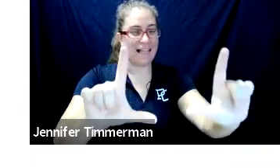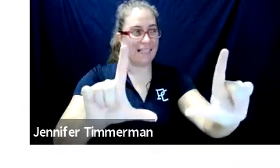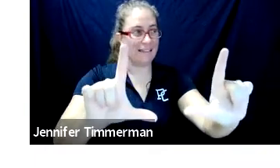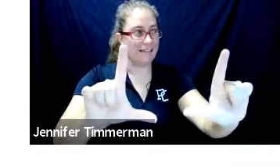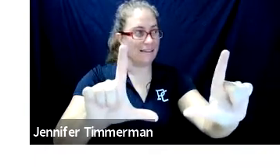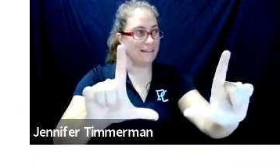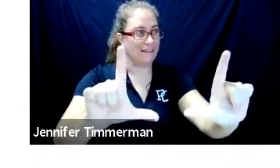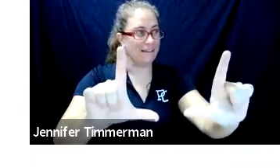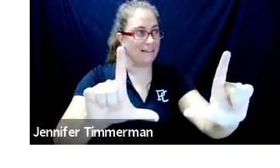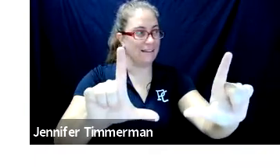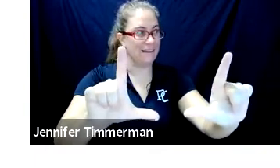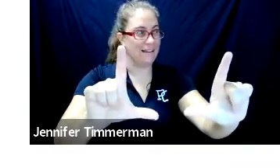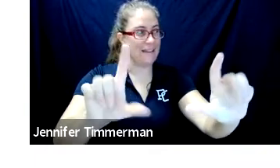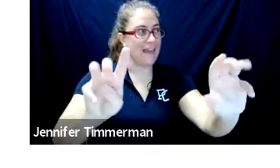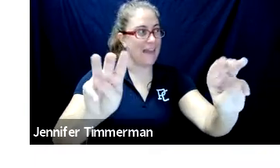L,